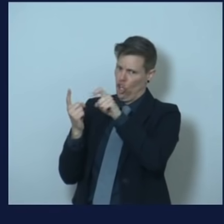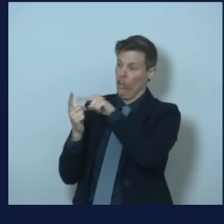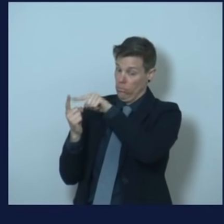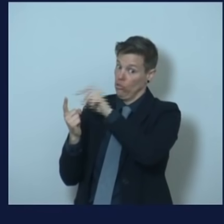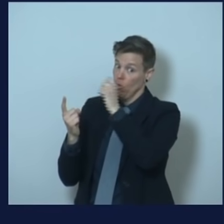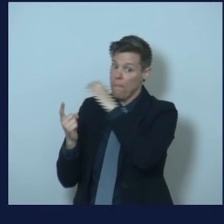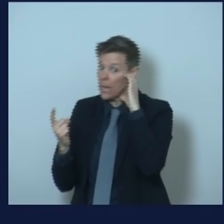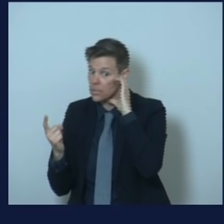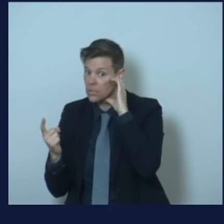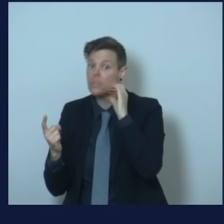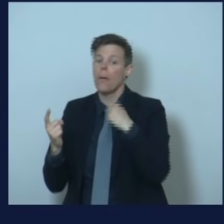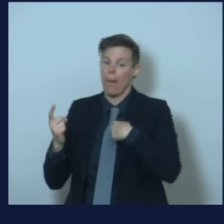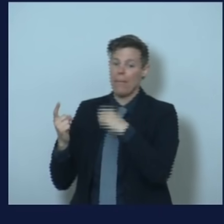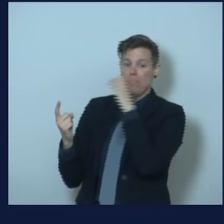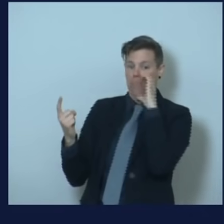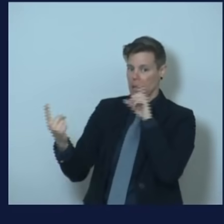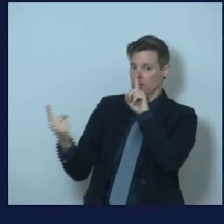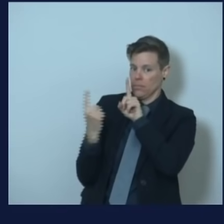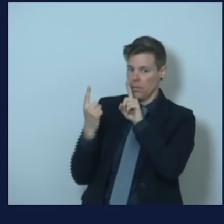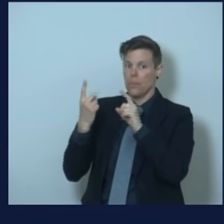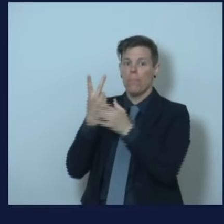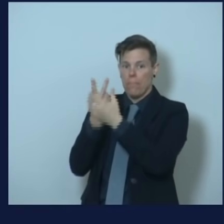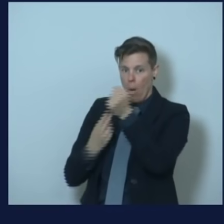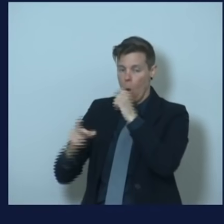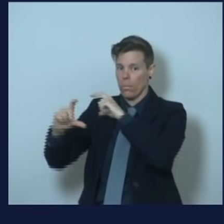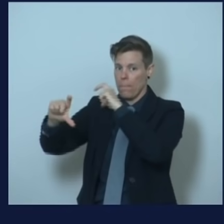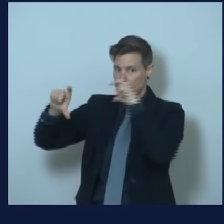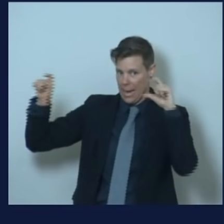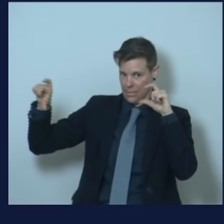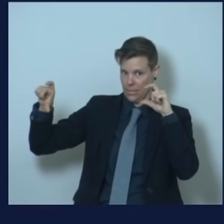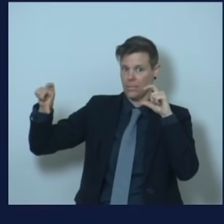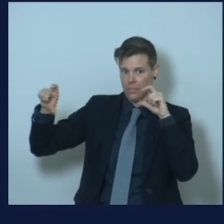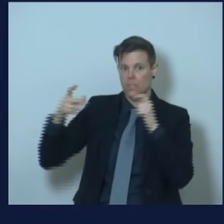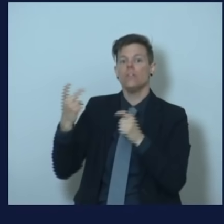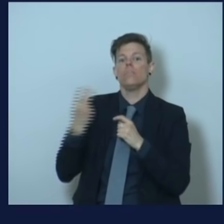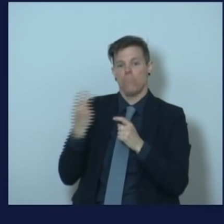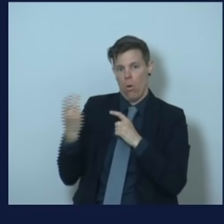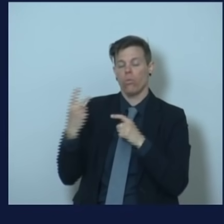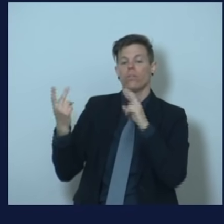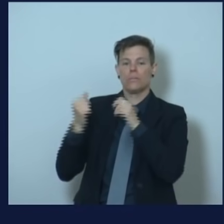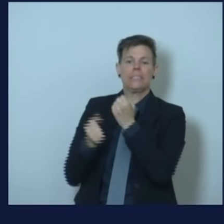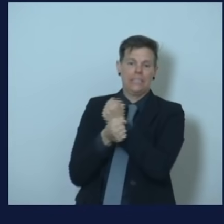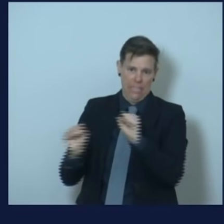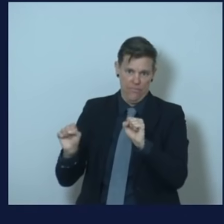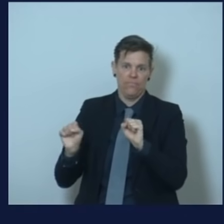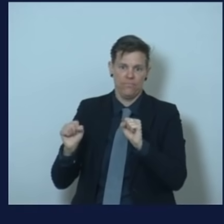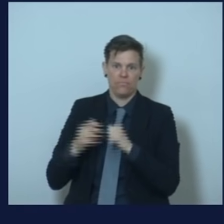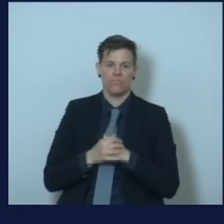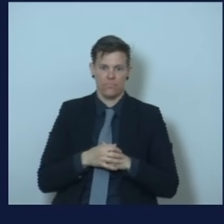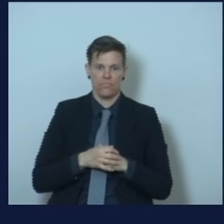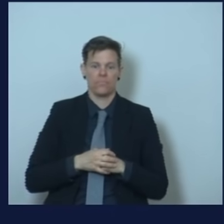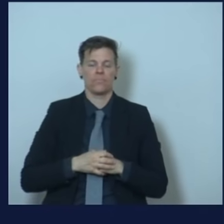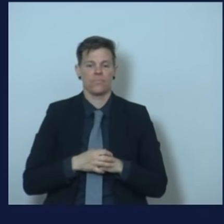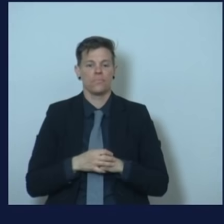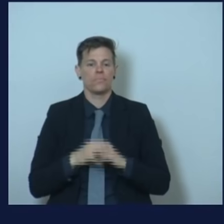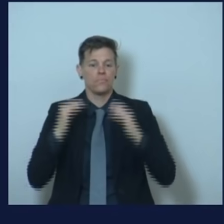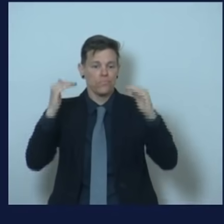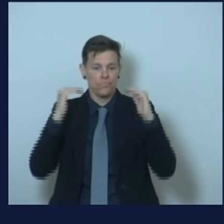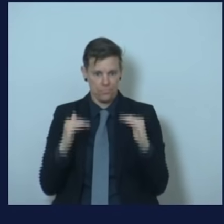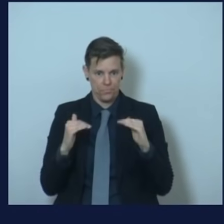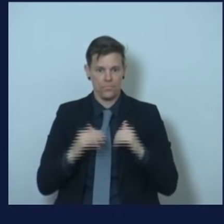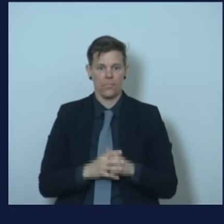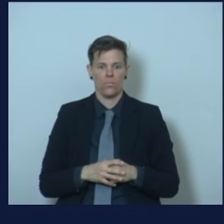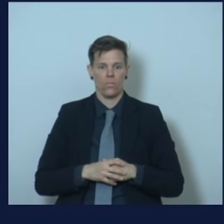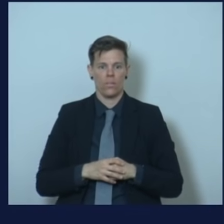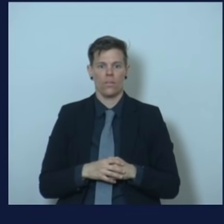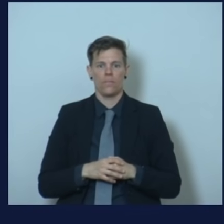wear face coverings for all of your essential travel to a business. Next slide, please. All right, so why